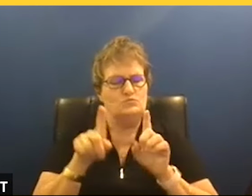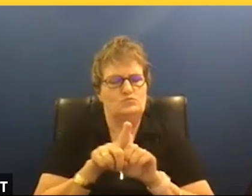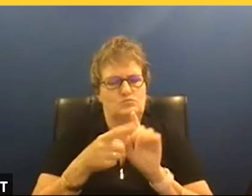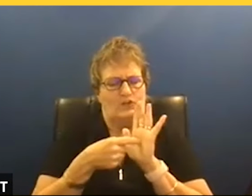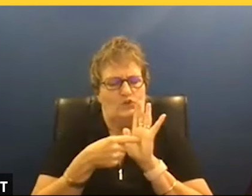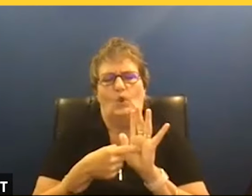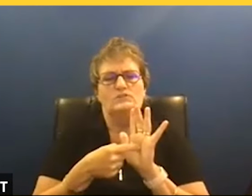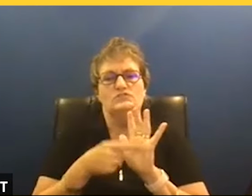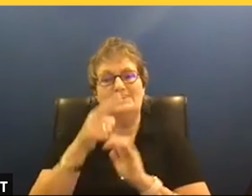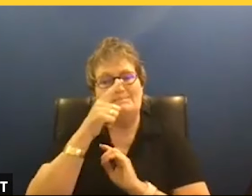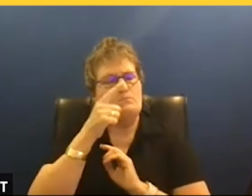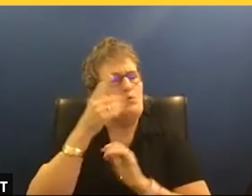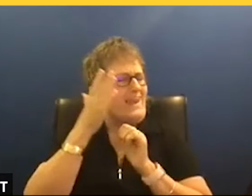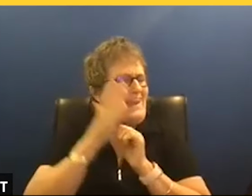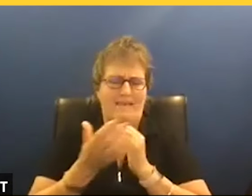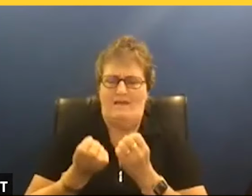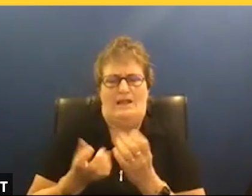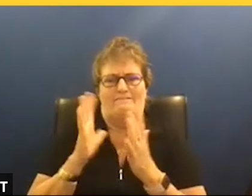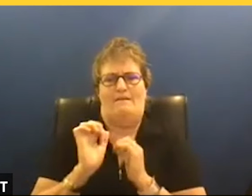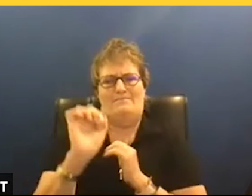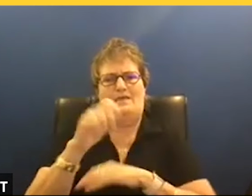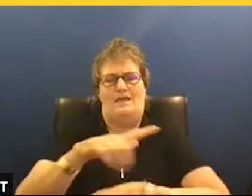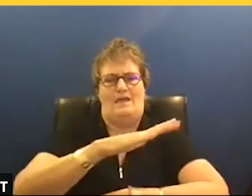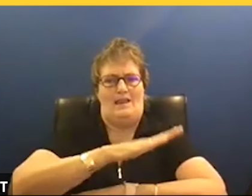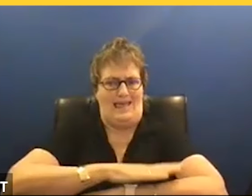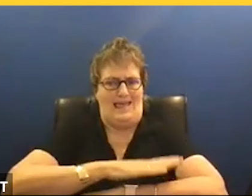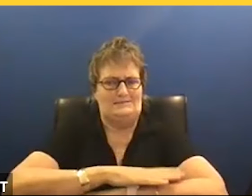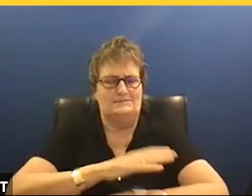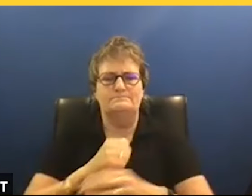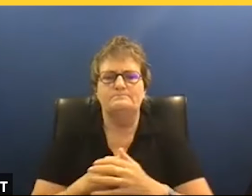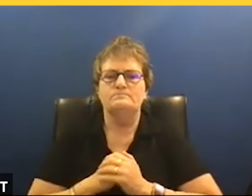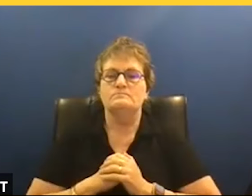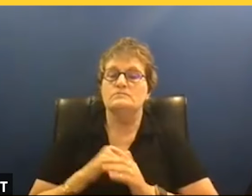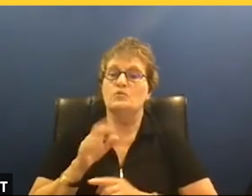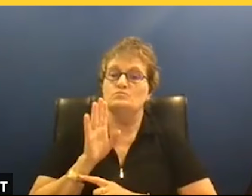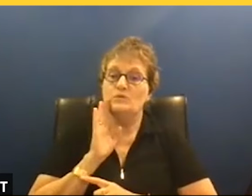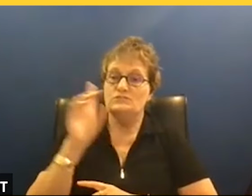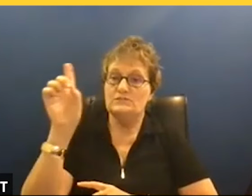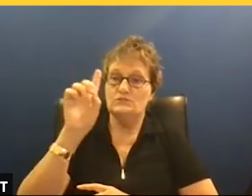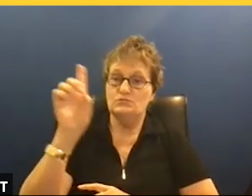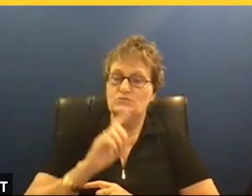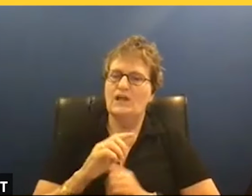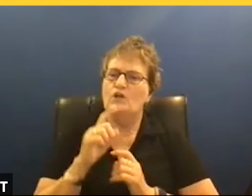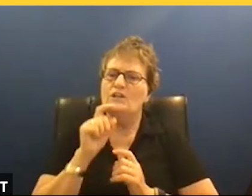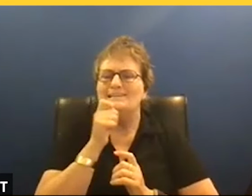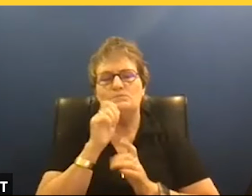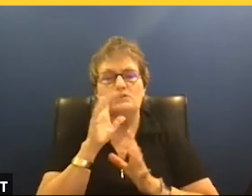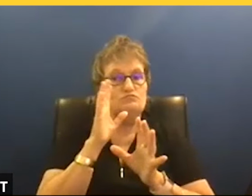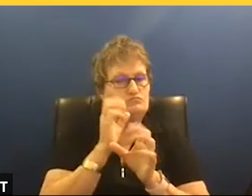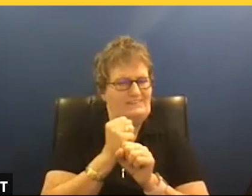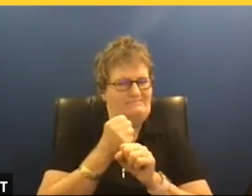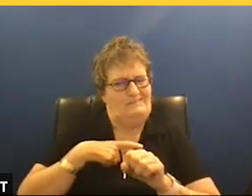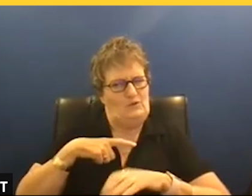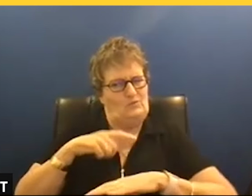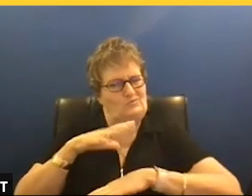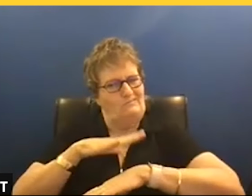ceded. Now, our presentation today will, of course, just briefly, because of time,